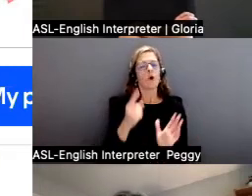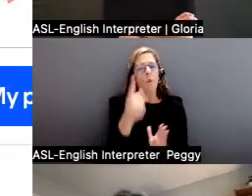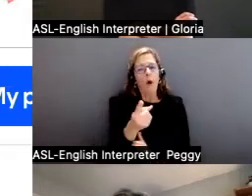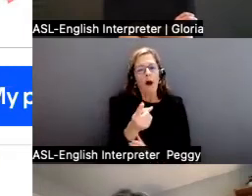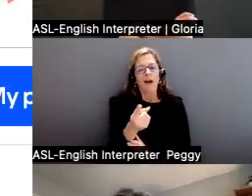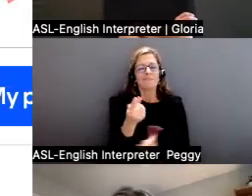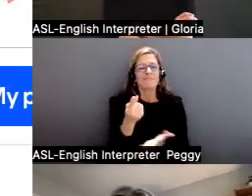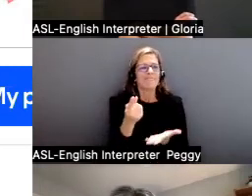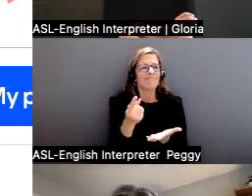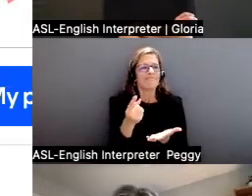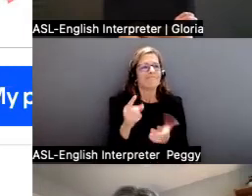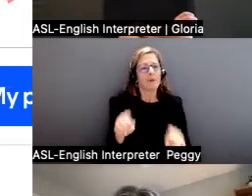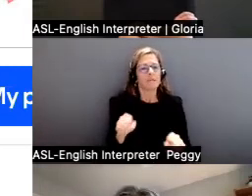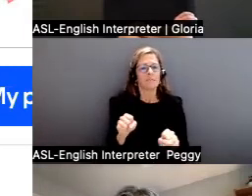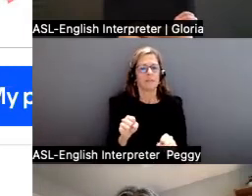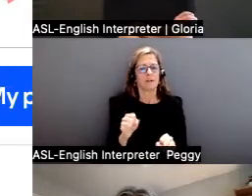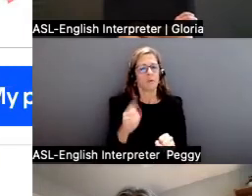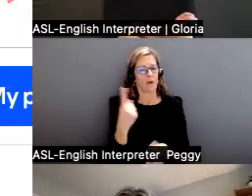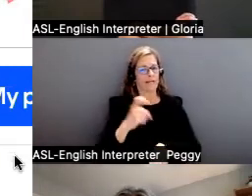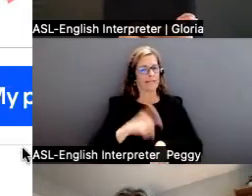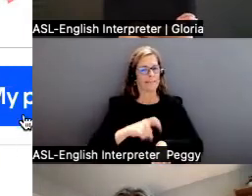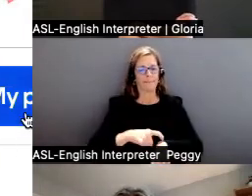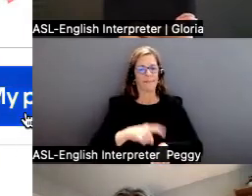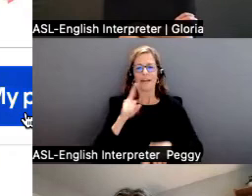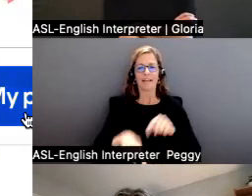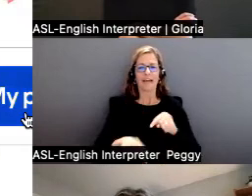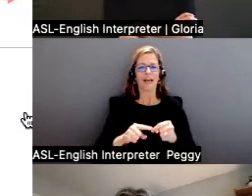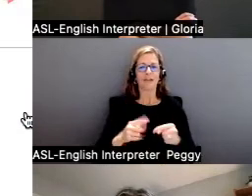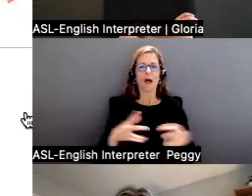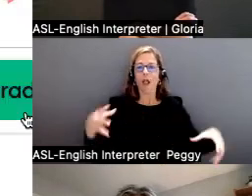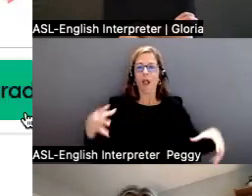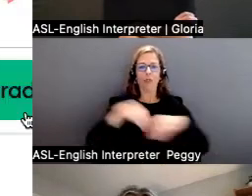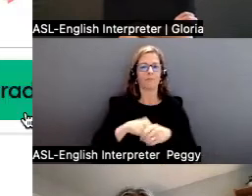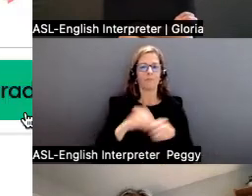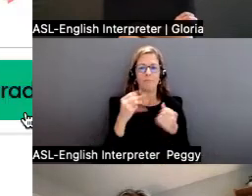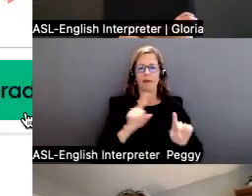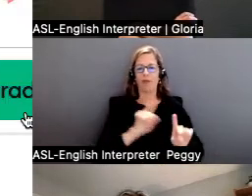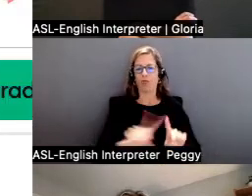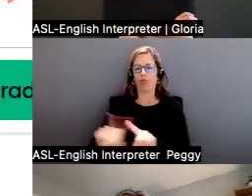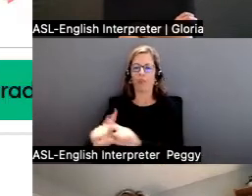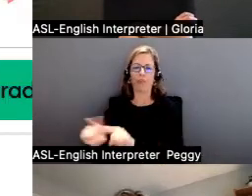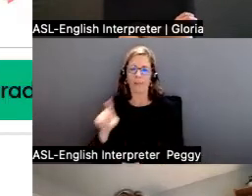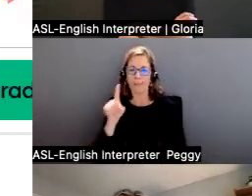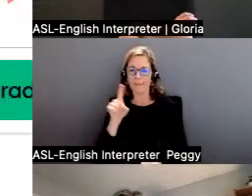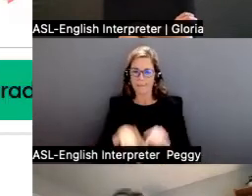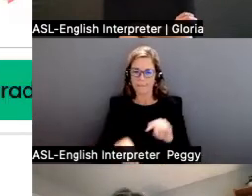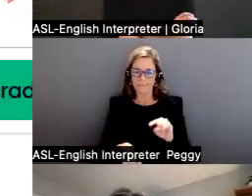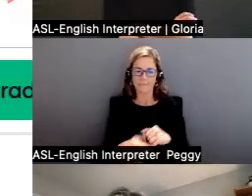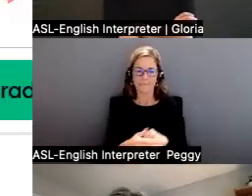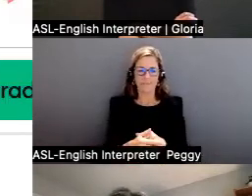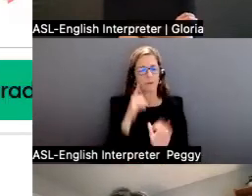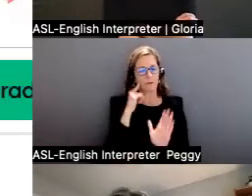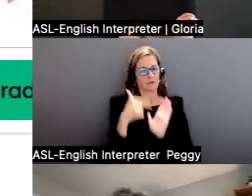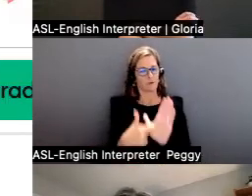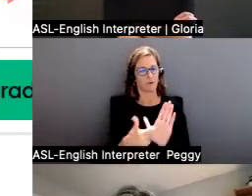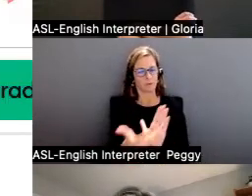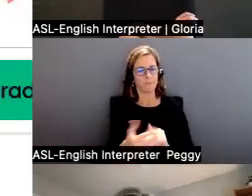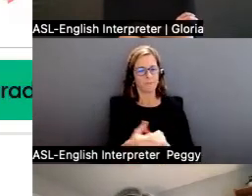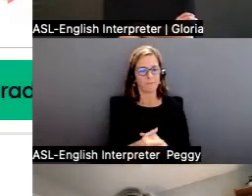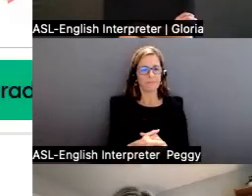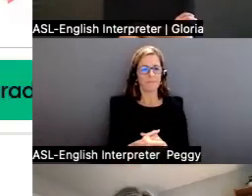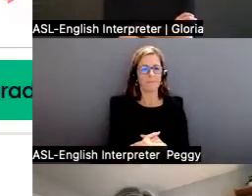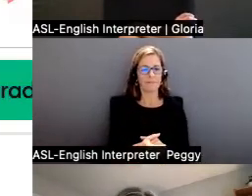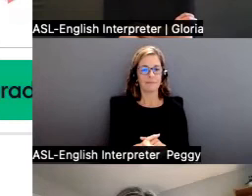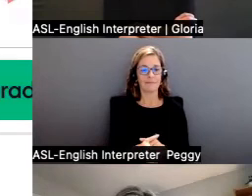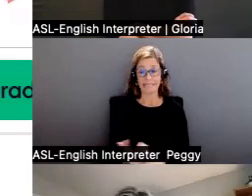that if I created presentations in the past, and I'm going to click on it to show you, it's going to tell me the previous presentations